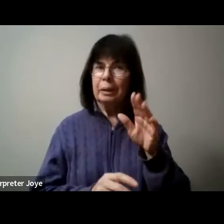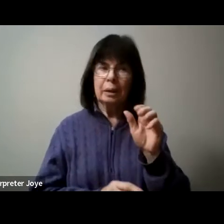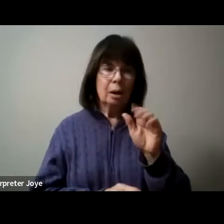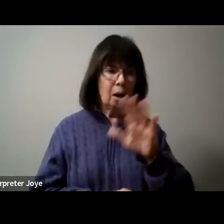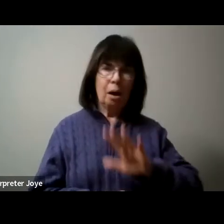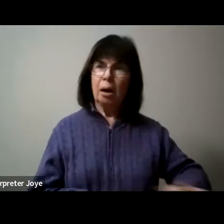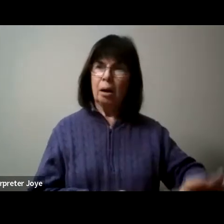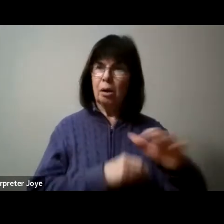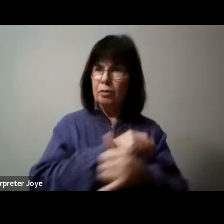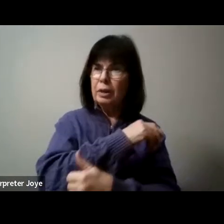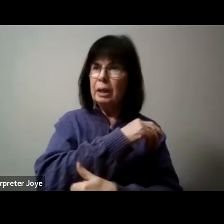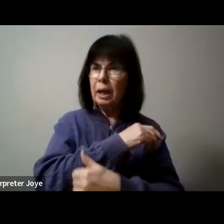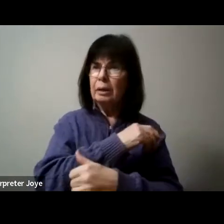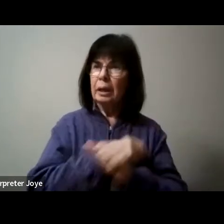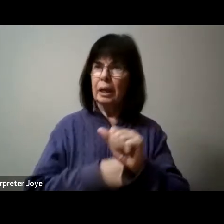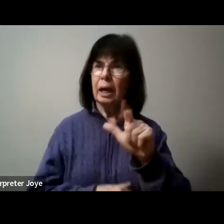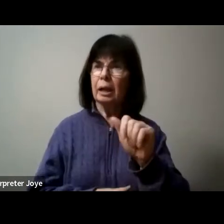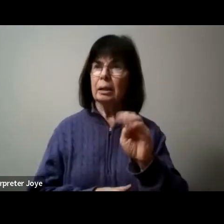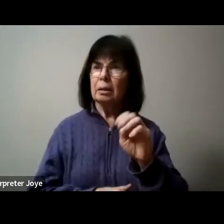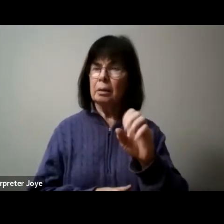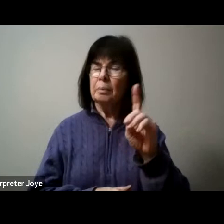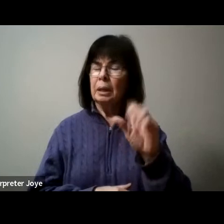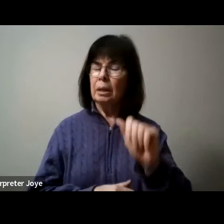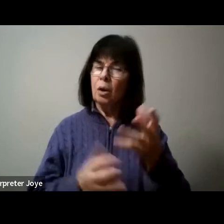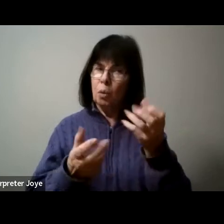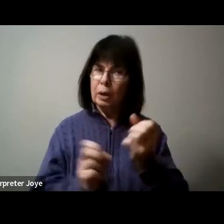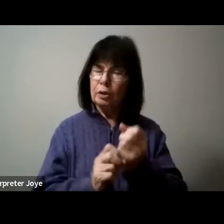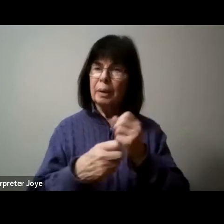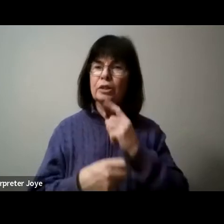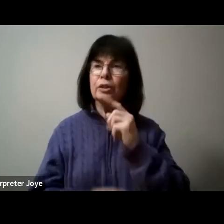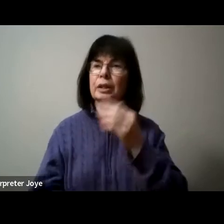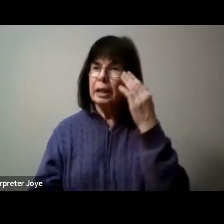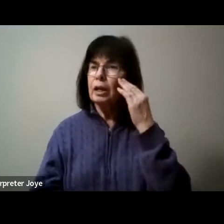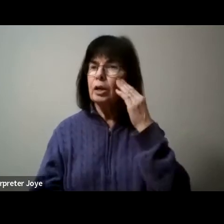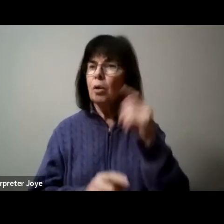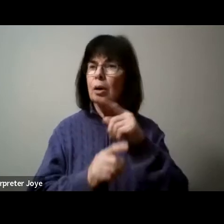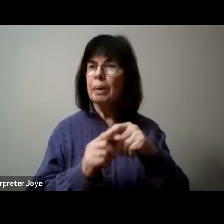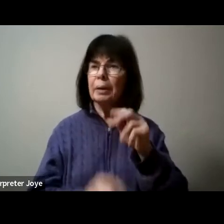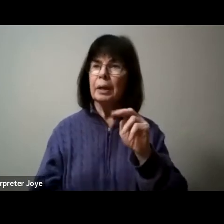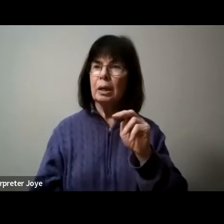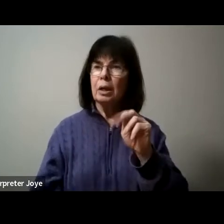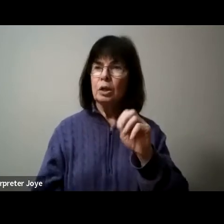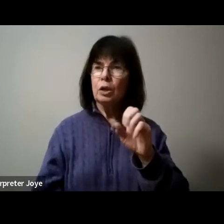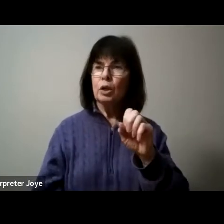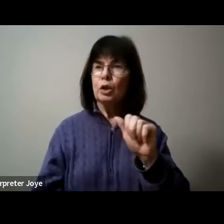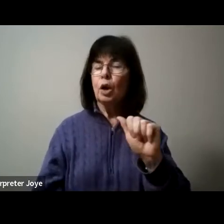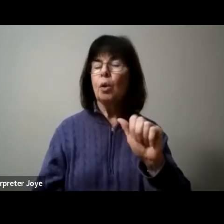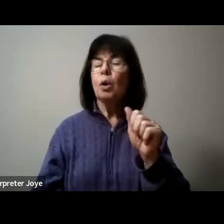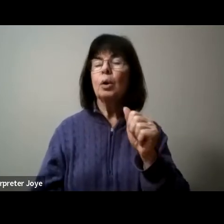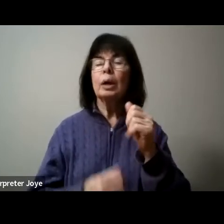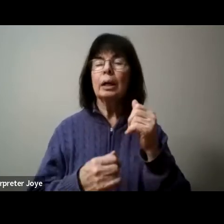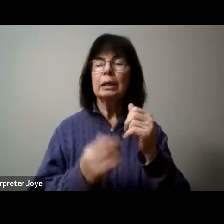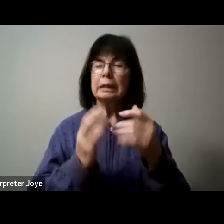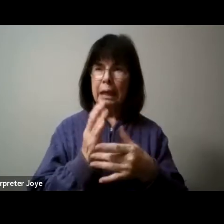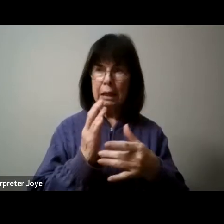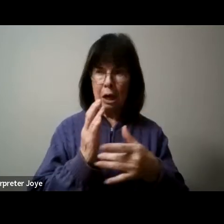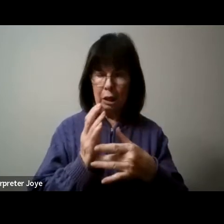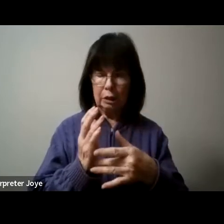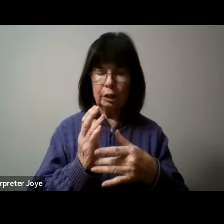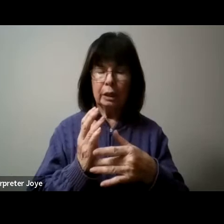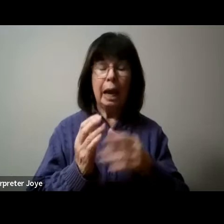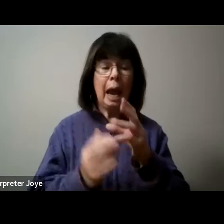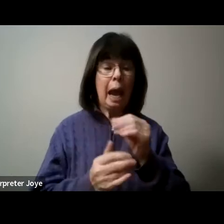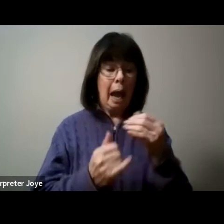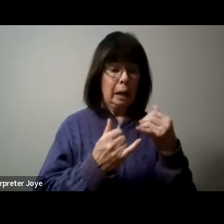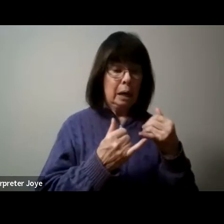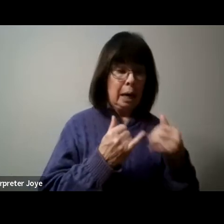do have some. So wanting to make sure they know about the Novavax vaccine technology. And then I think last but not least is just wanting